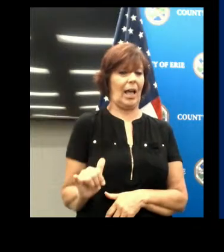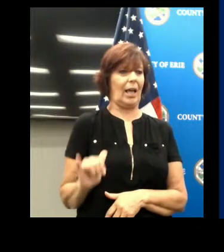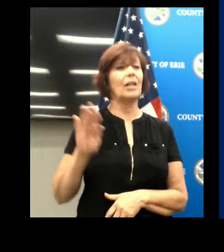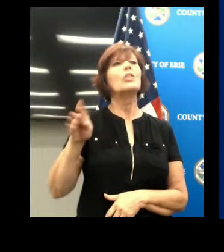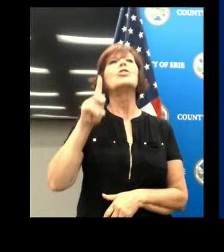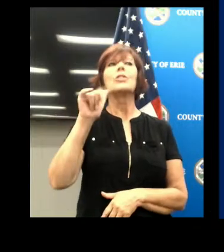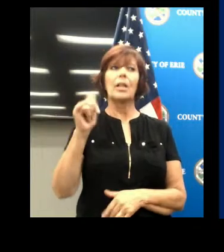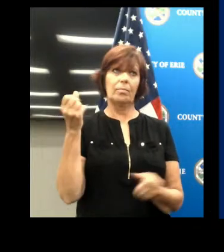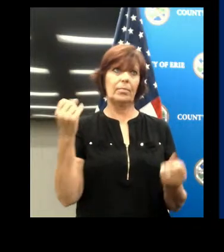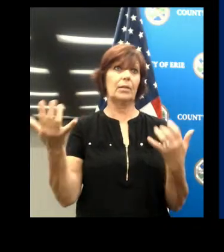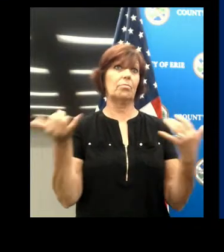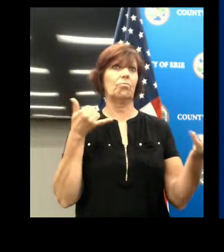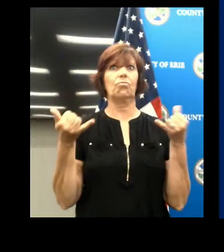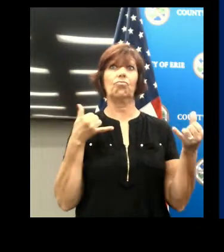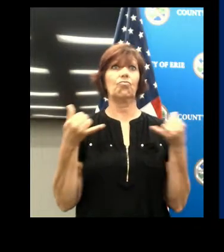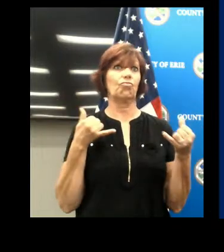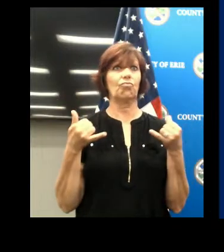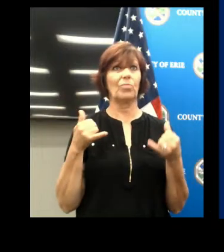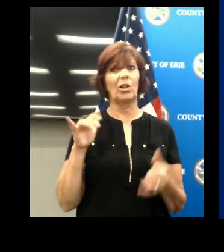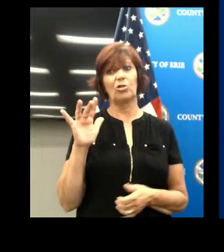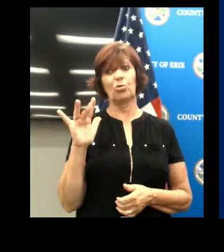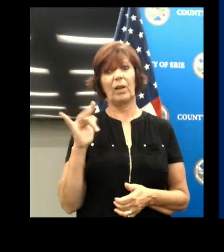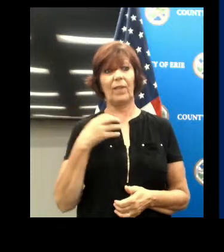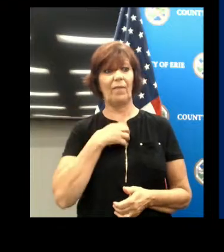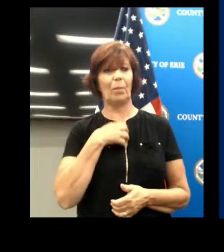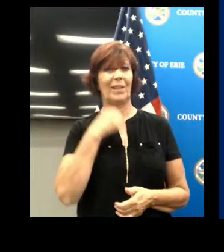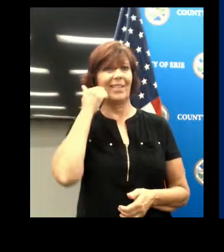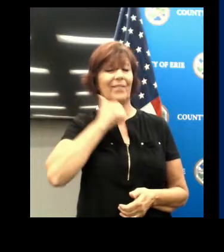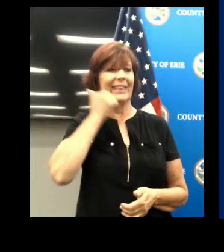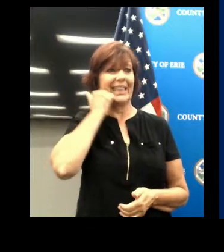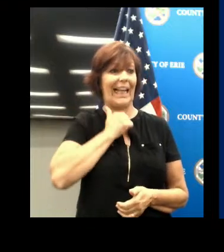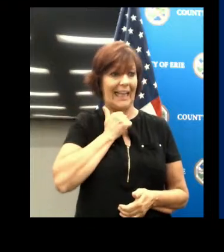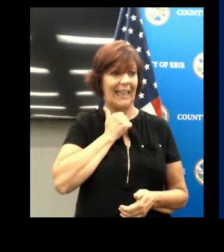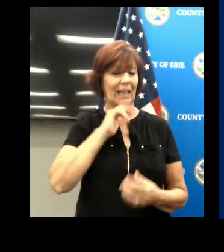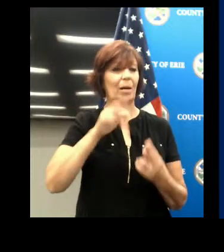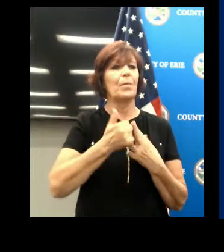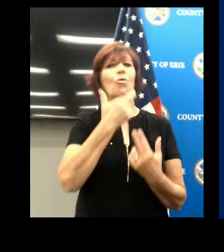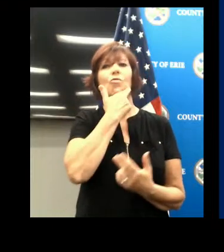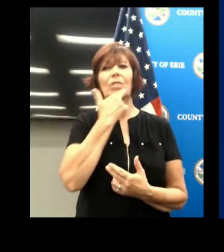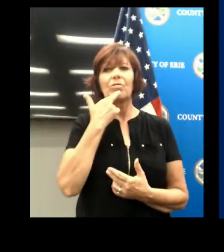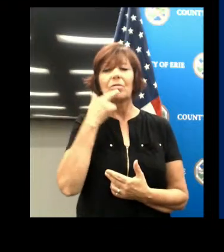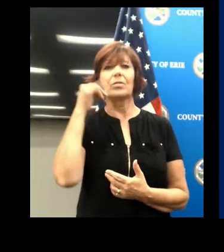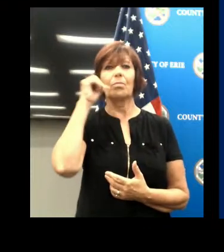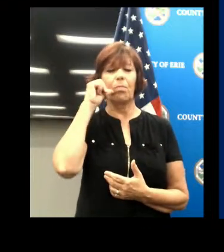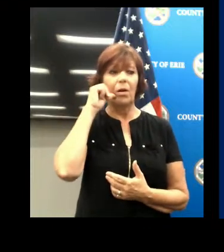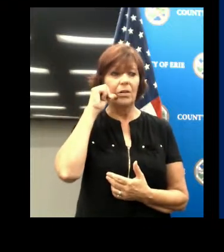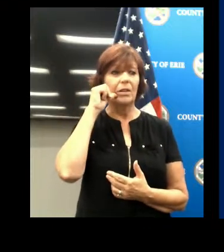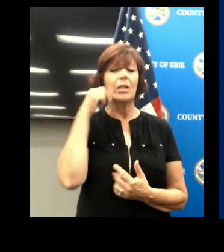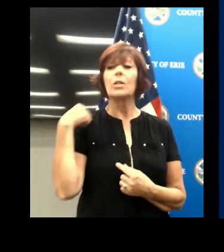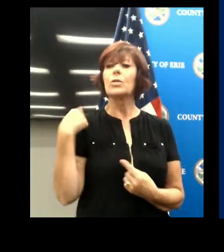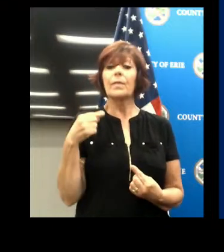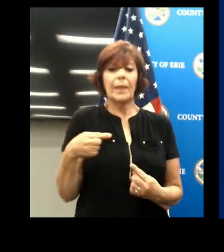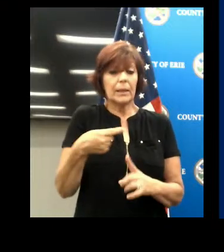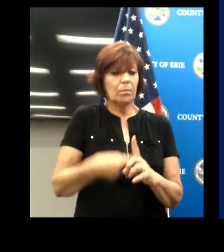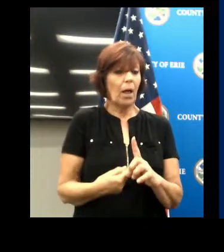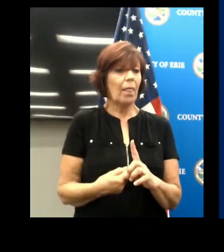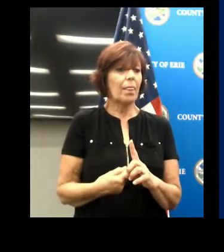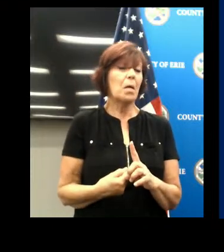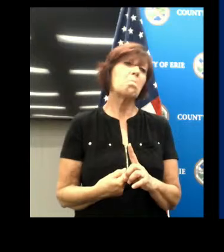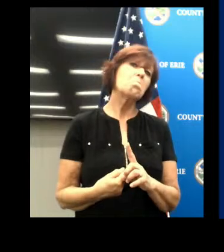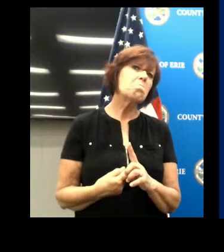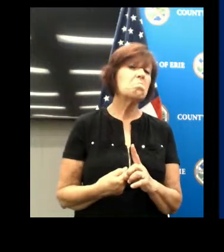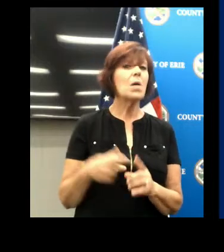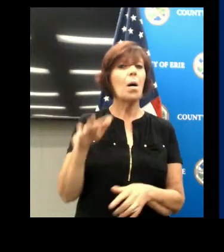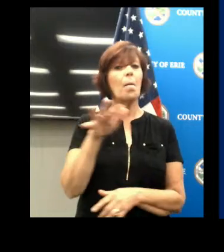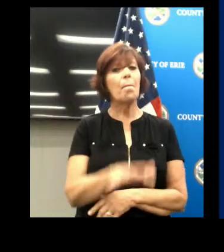July, we were receiving on average about 25 complaints a day about restaurants and bars. And so far this month, we're down to the average